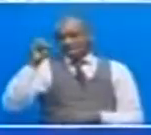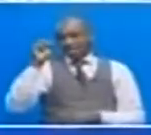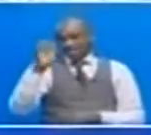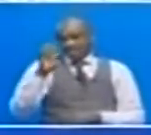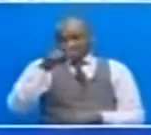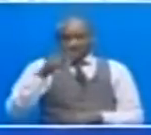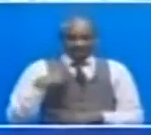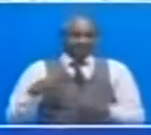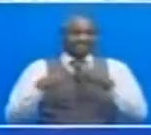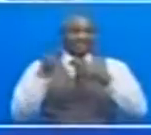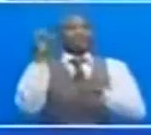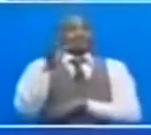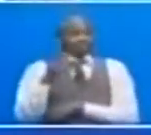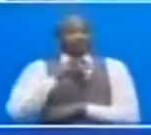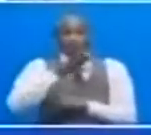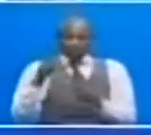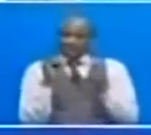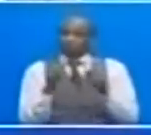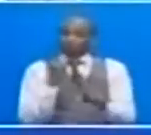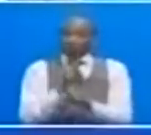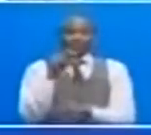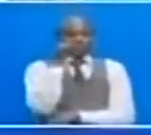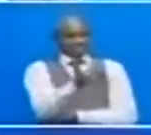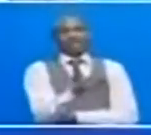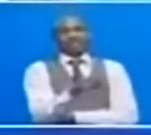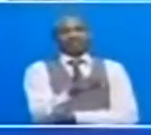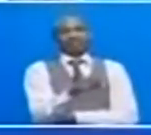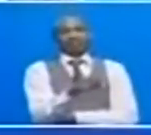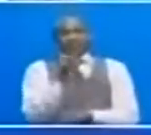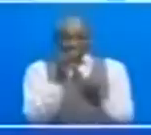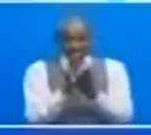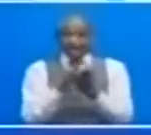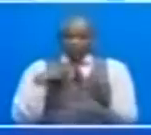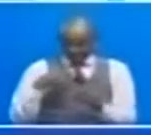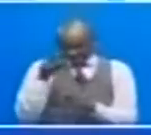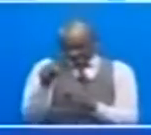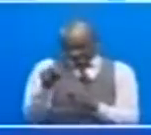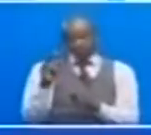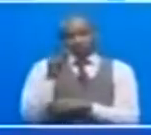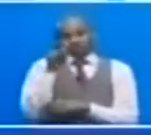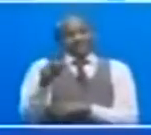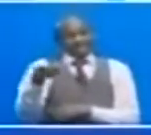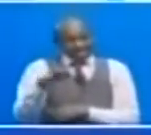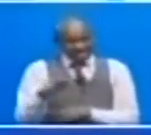for close to 70% of all new jobs created in the country, with banks keen to tap the potential in the